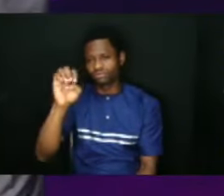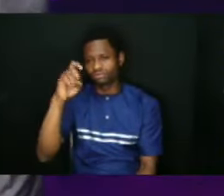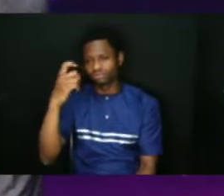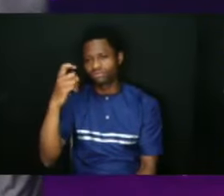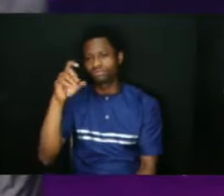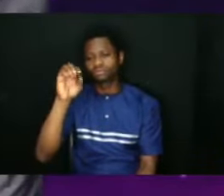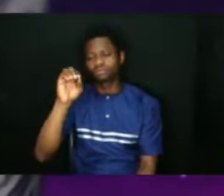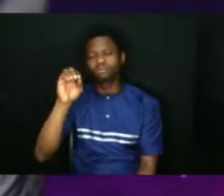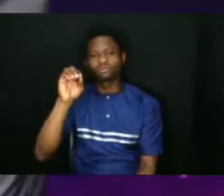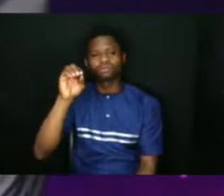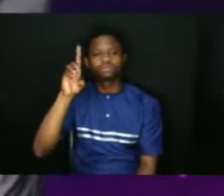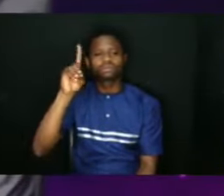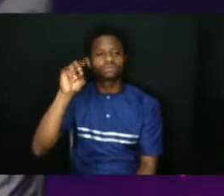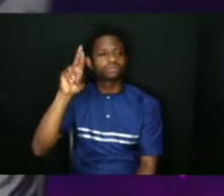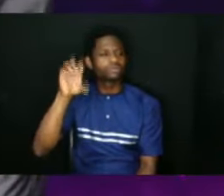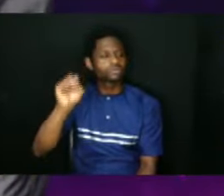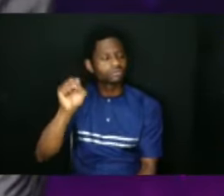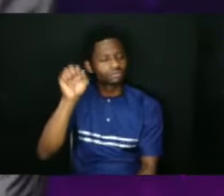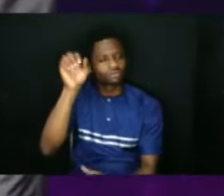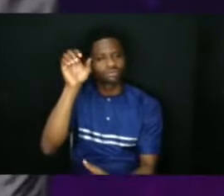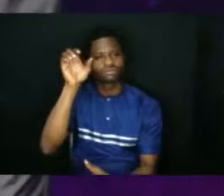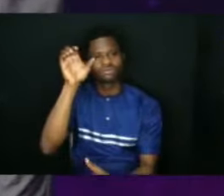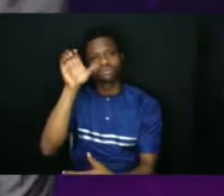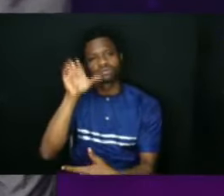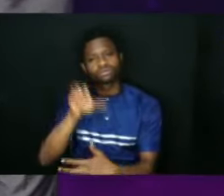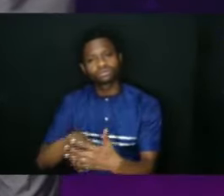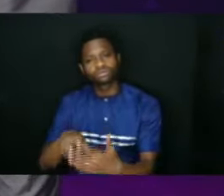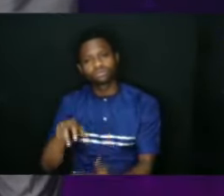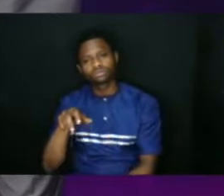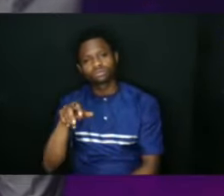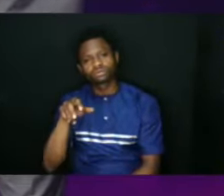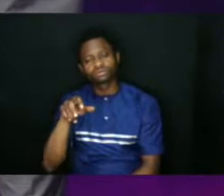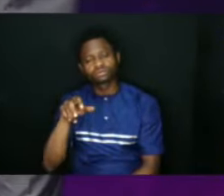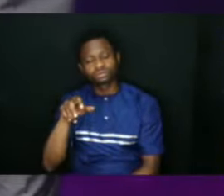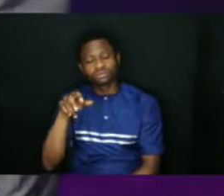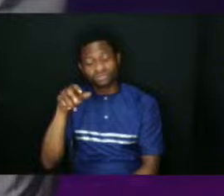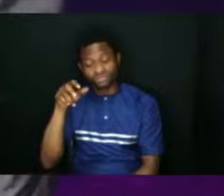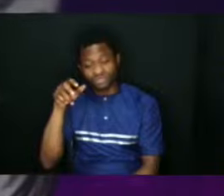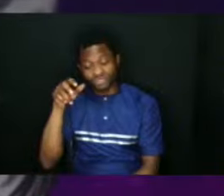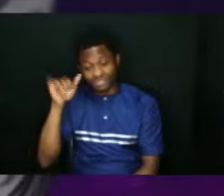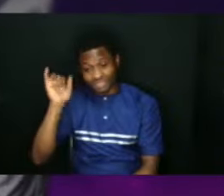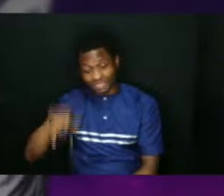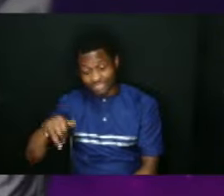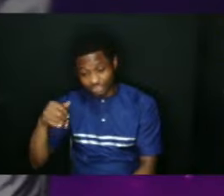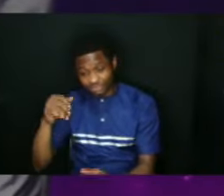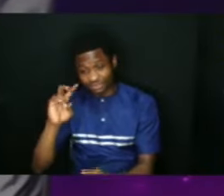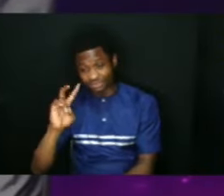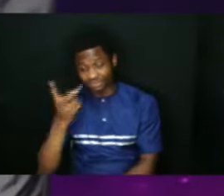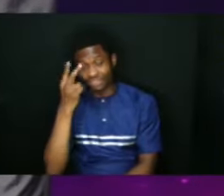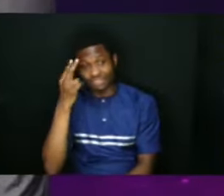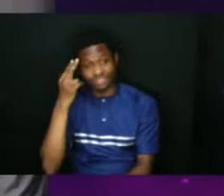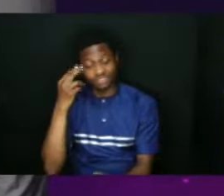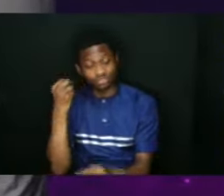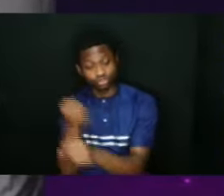28, verse 17 and 21. The name of the stone is called topaz.